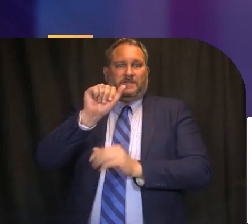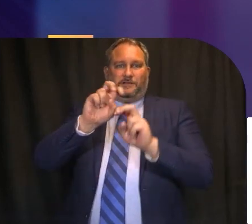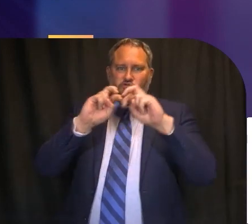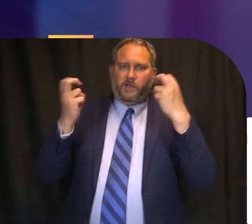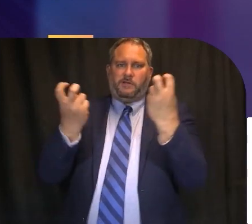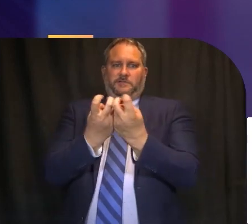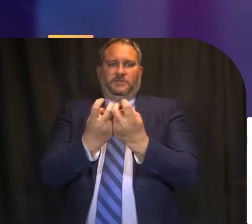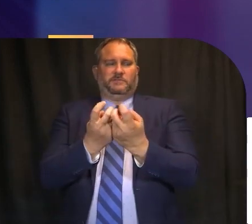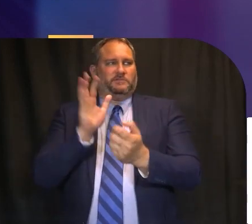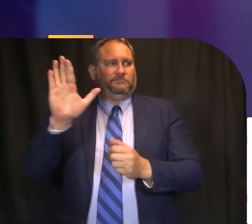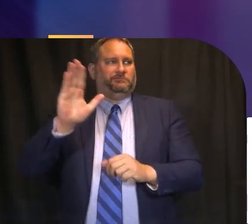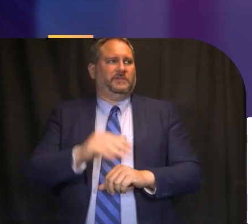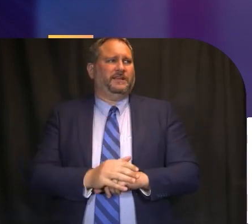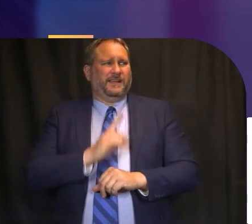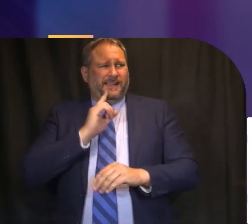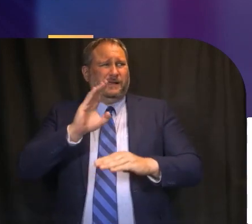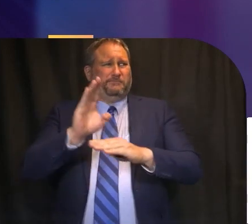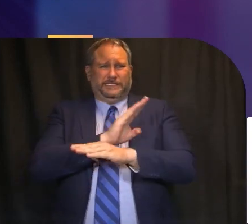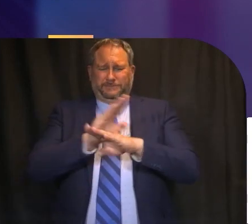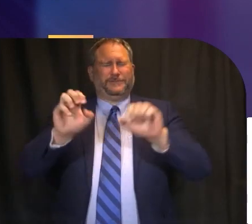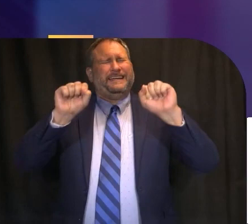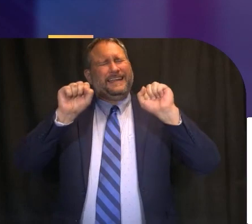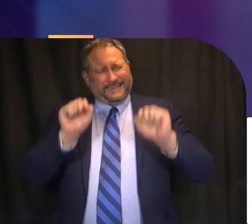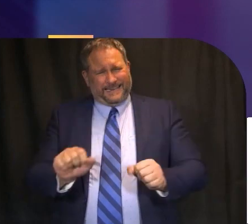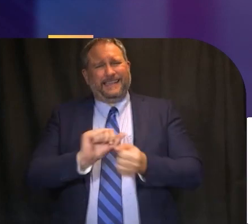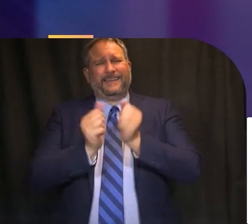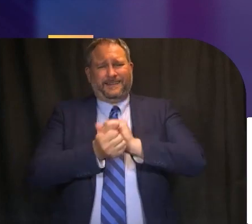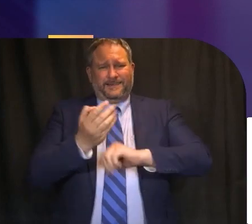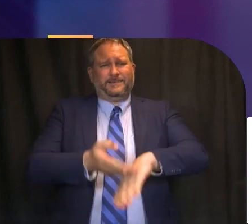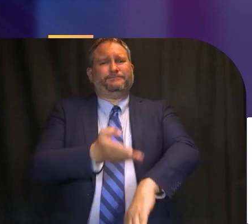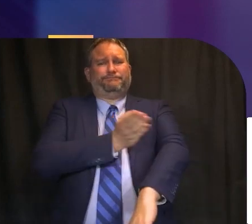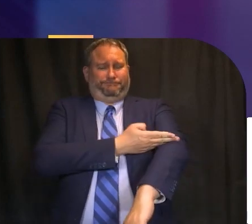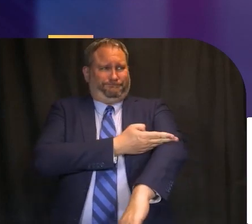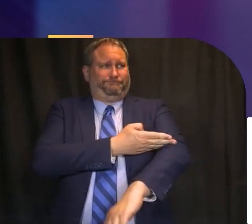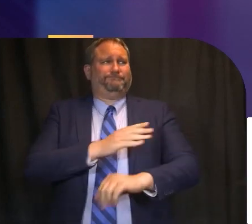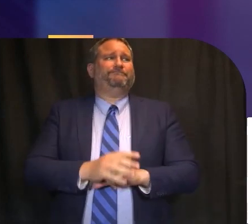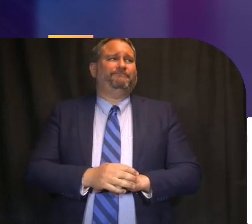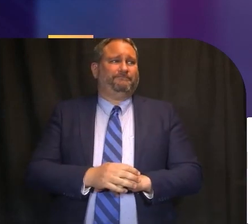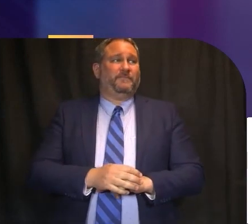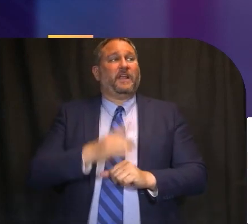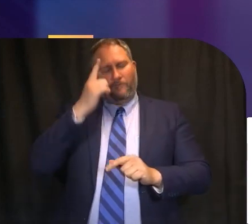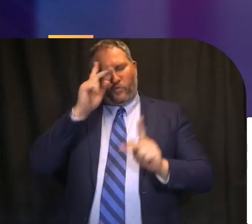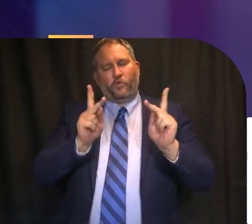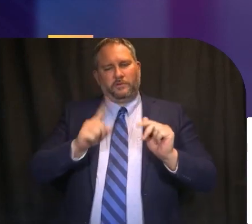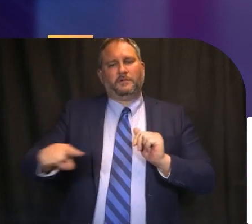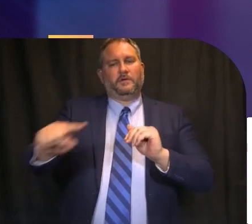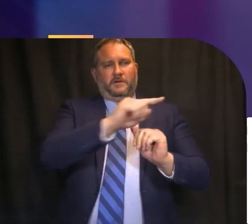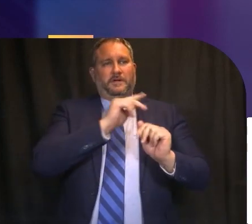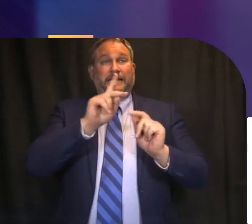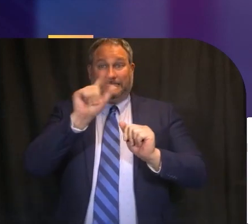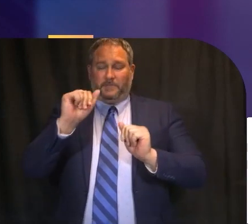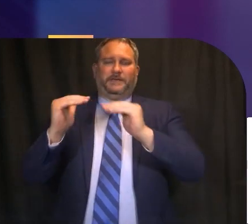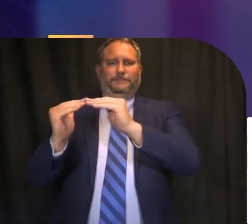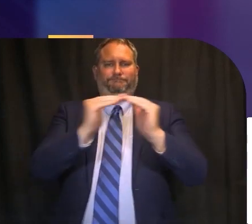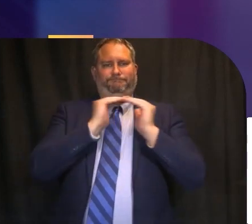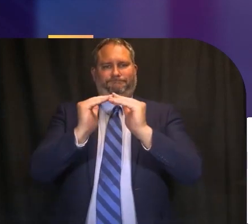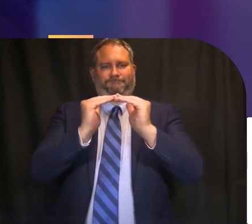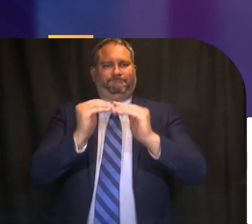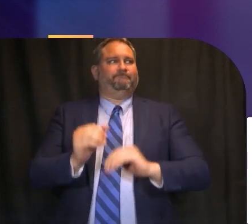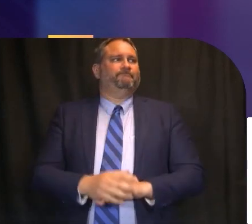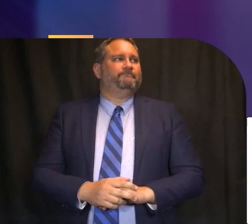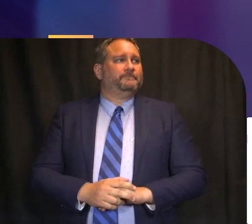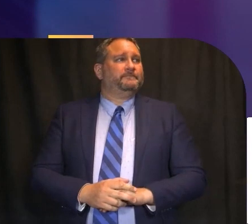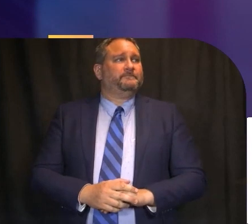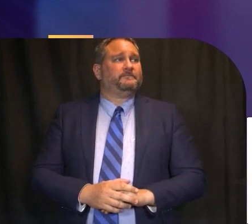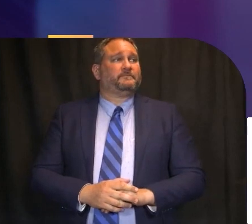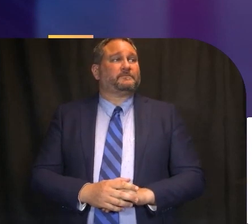it comes to equity for people with disabilities. One of those game changers, one of those champions, is